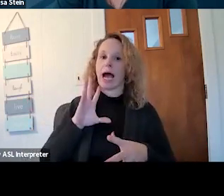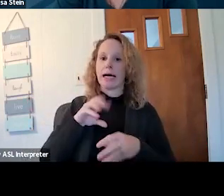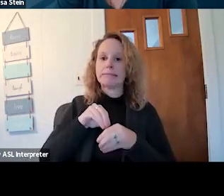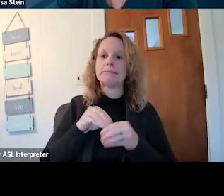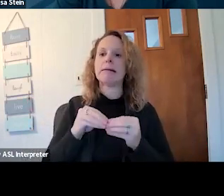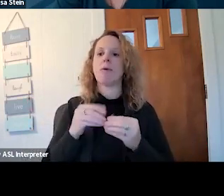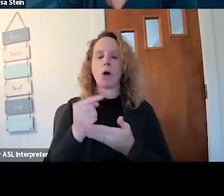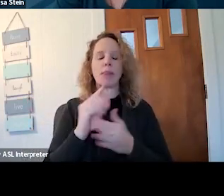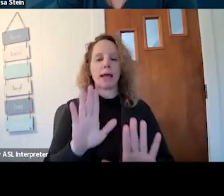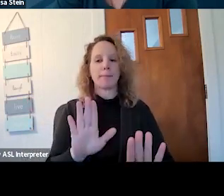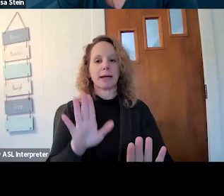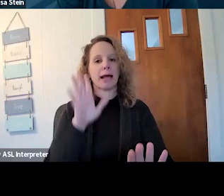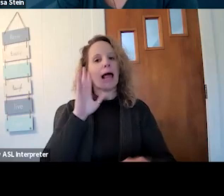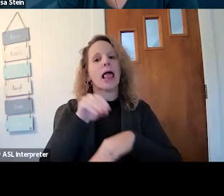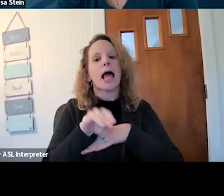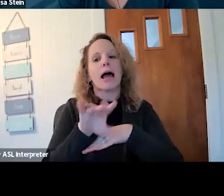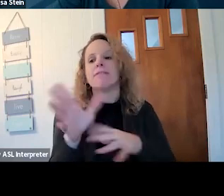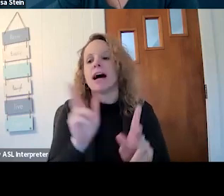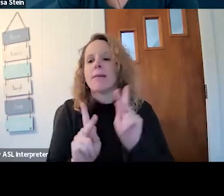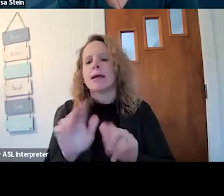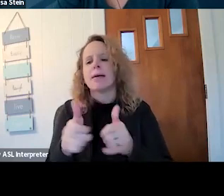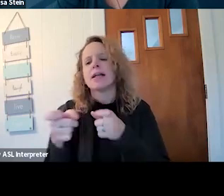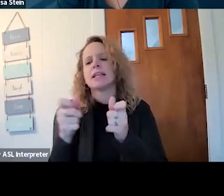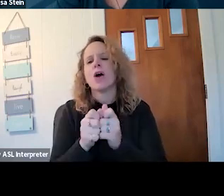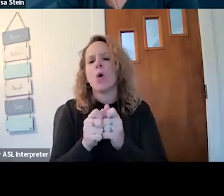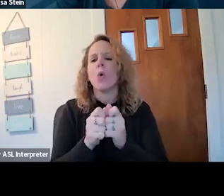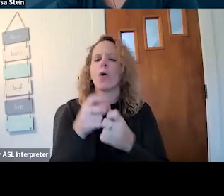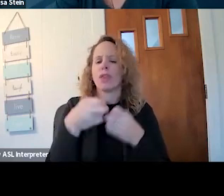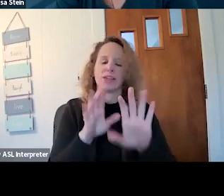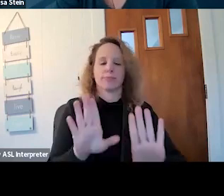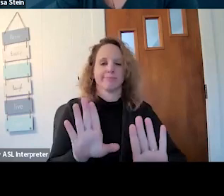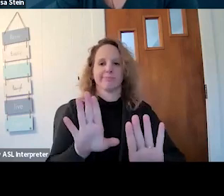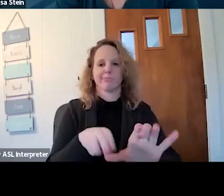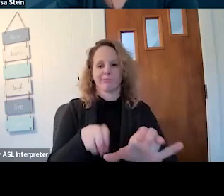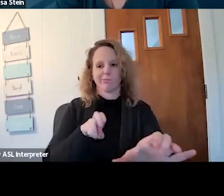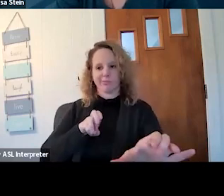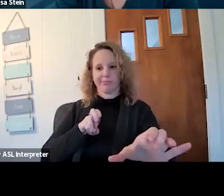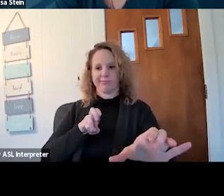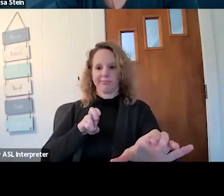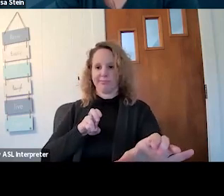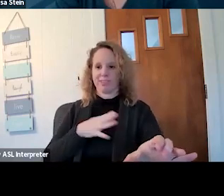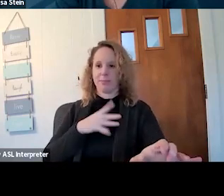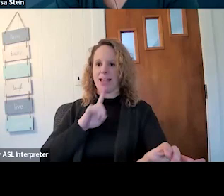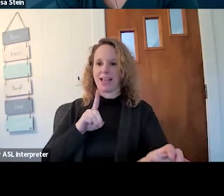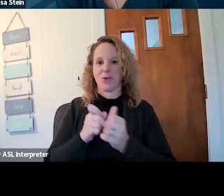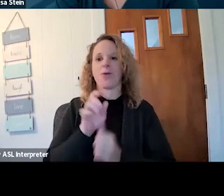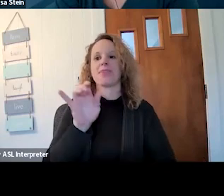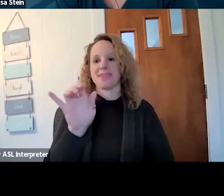session, where I give advice on how to deal with a particular issue. So I should premise my answer with that.